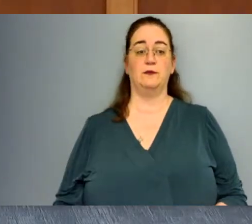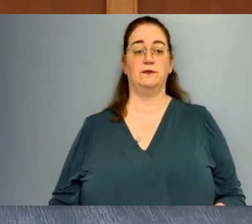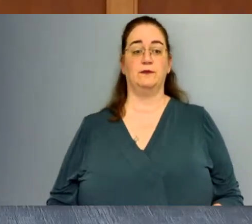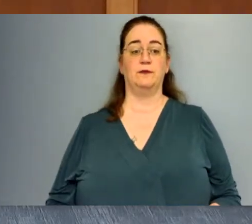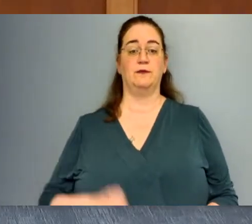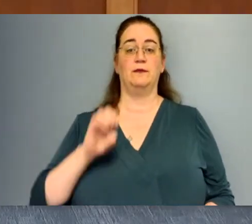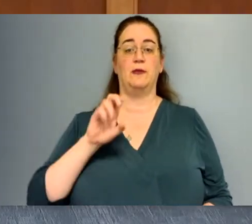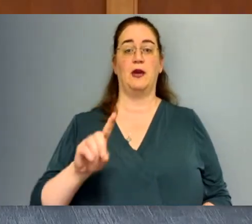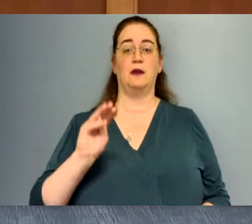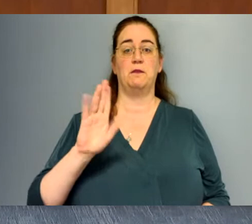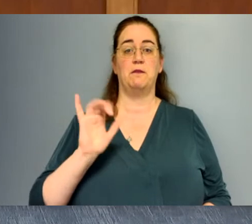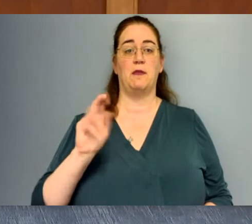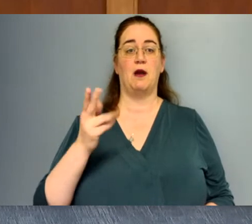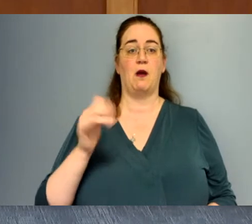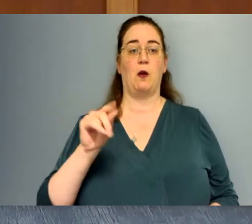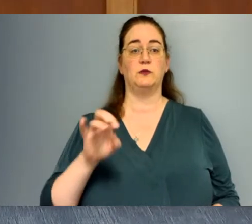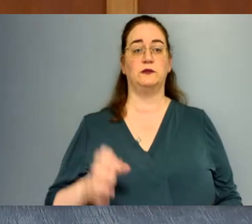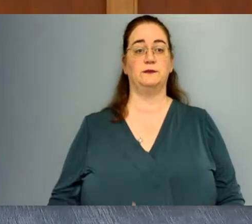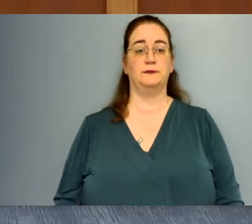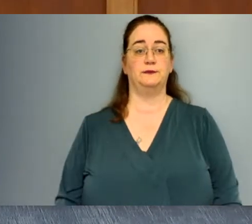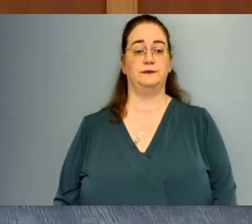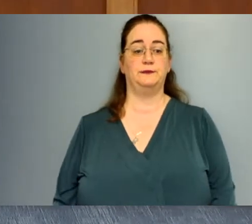Mackhouse?